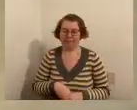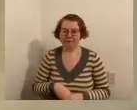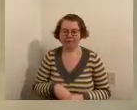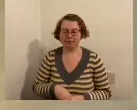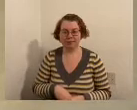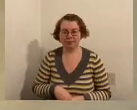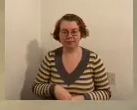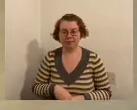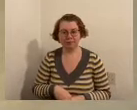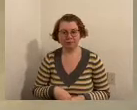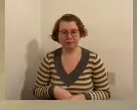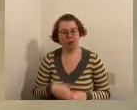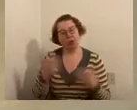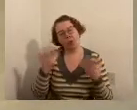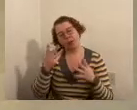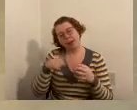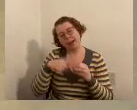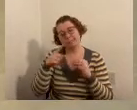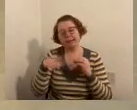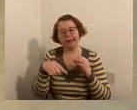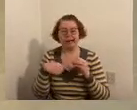Okay, what about